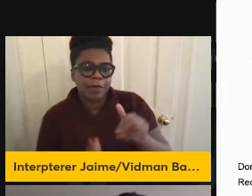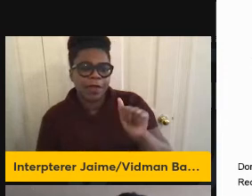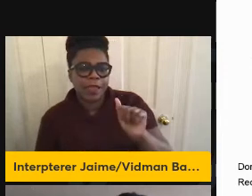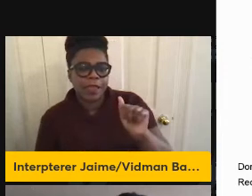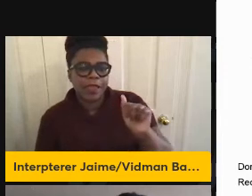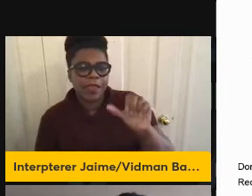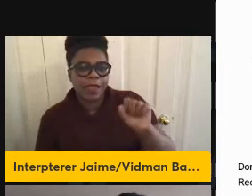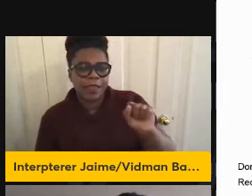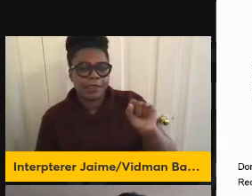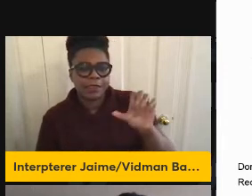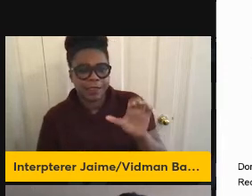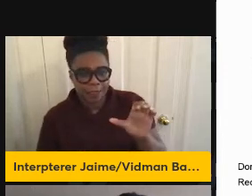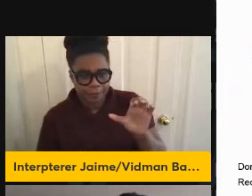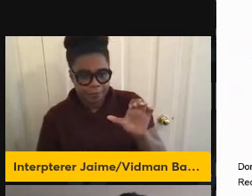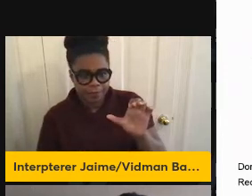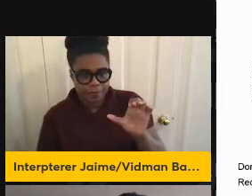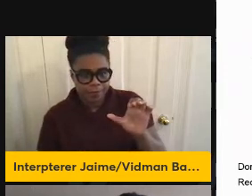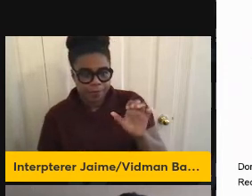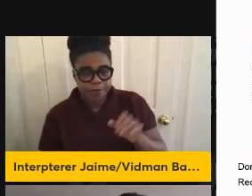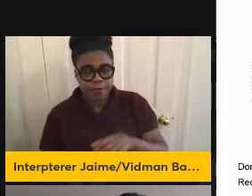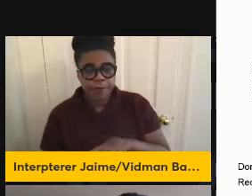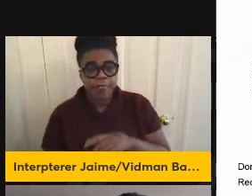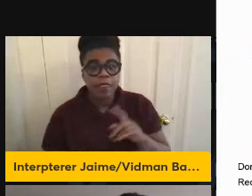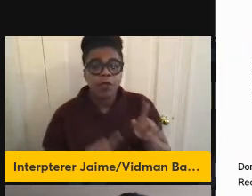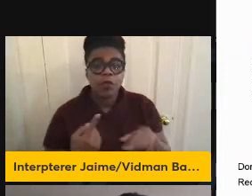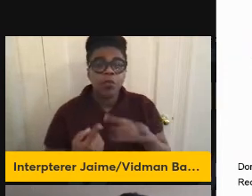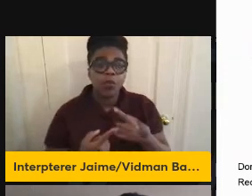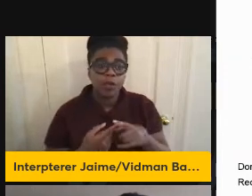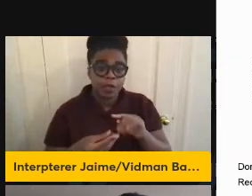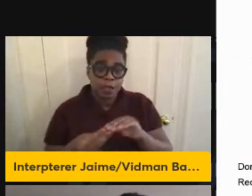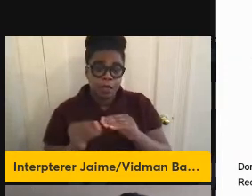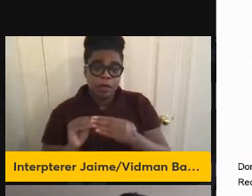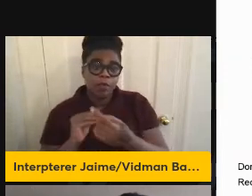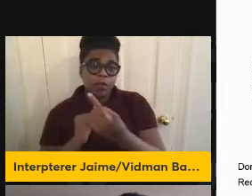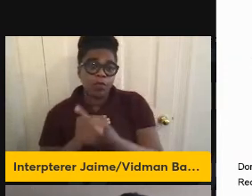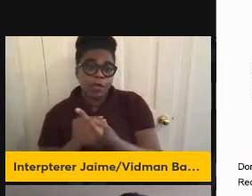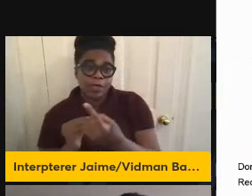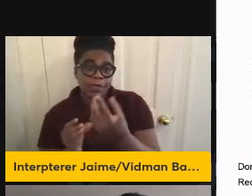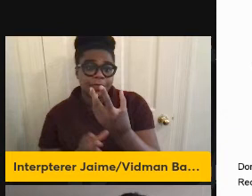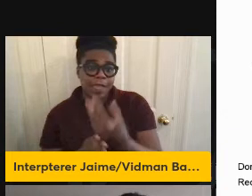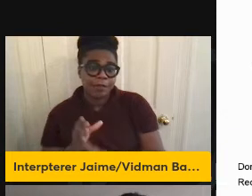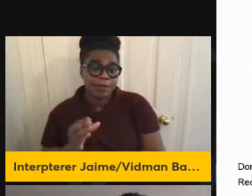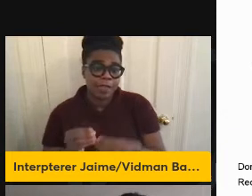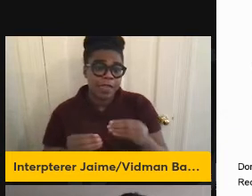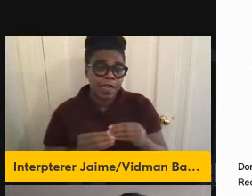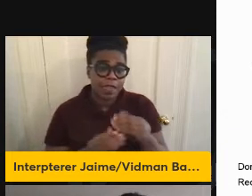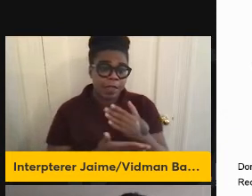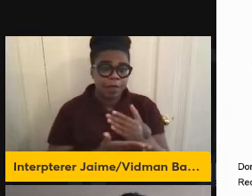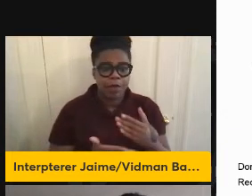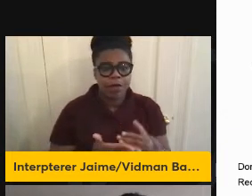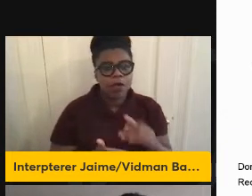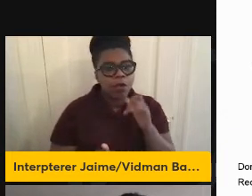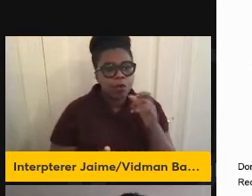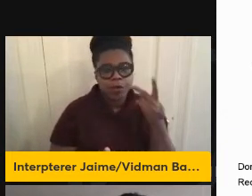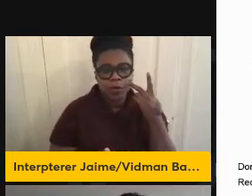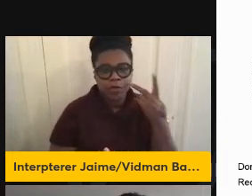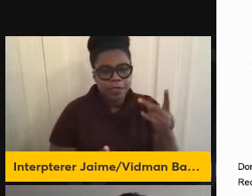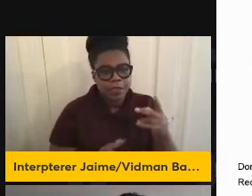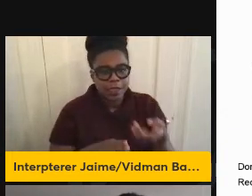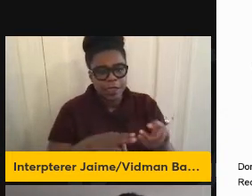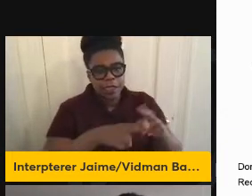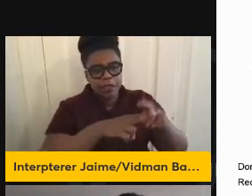marrow. And you can see that when receptor 1 is absent in the non-hematopoietic compartment, we do not see this increase in